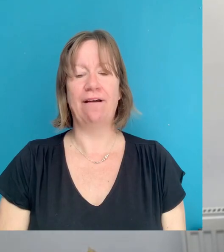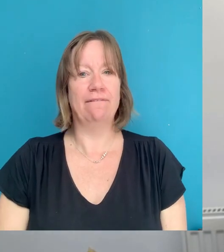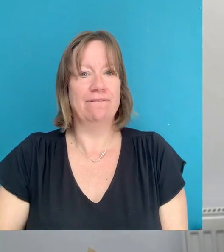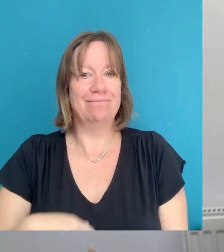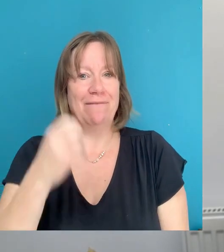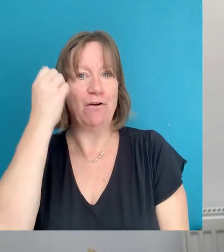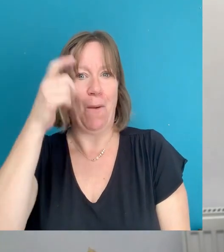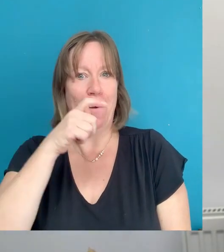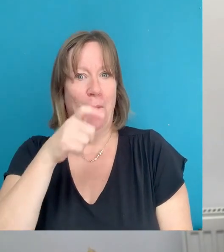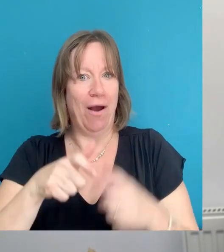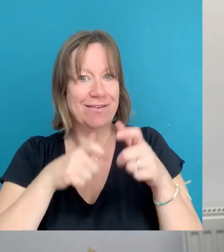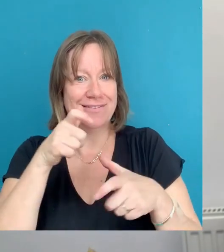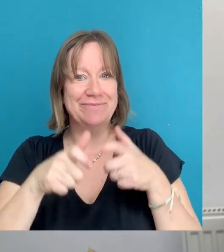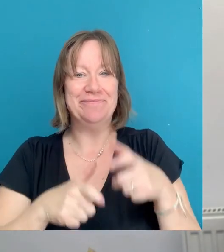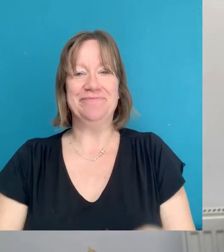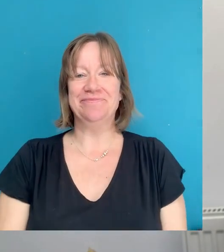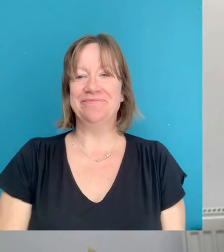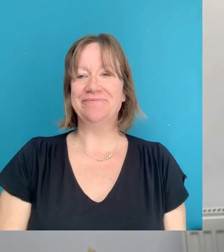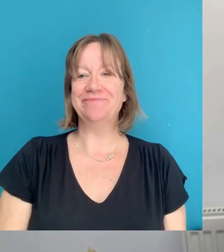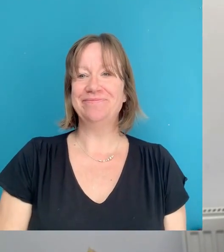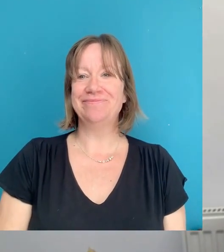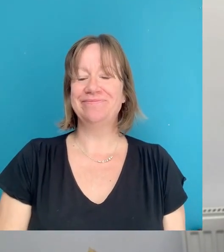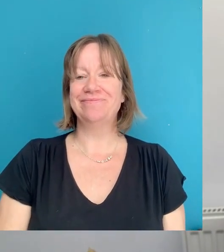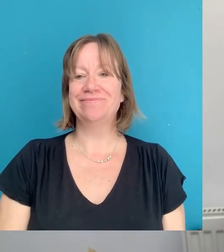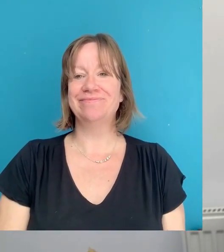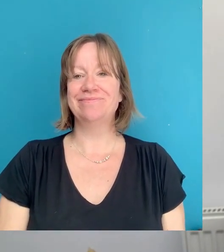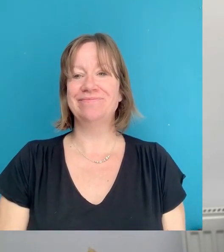ghost print. I lost my words then.